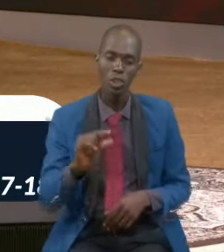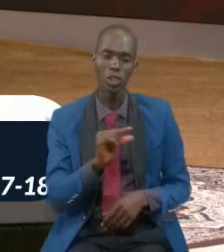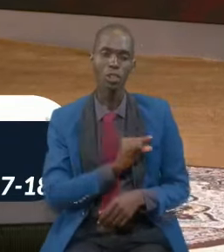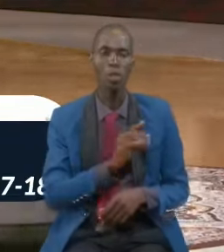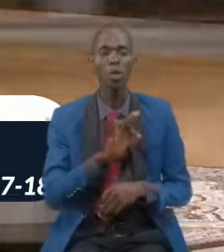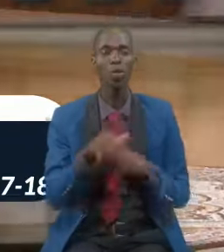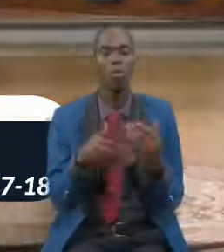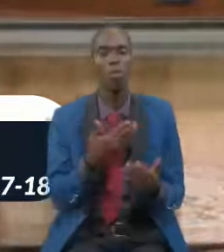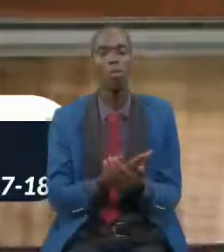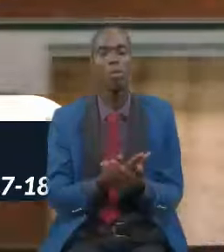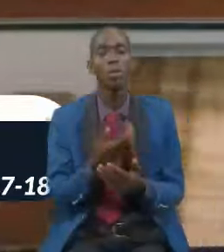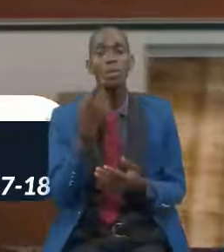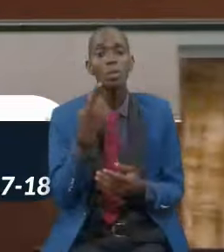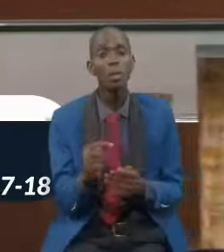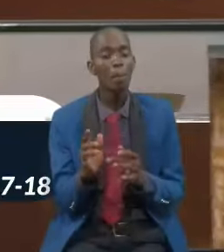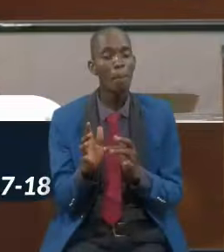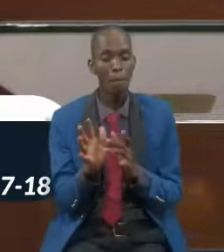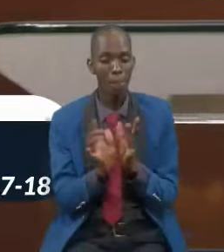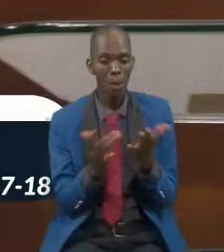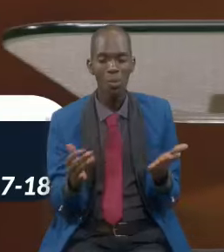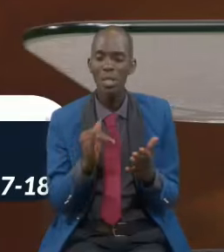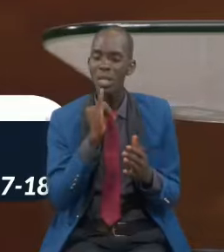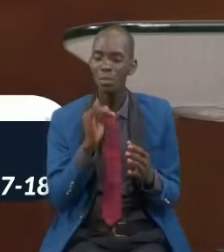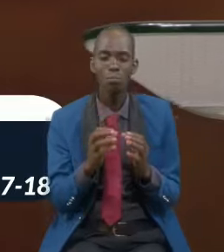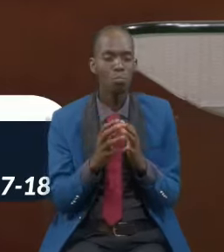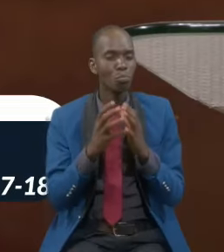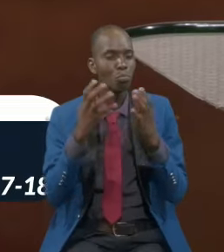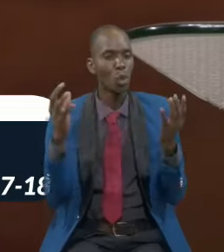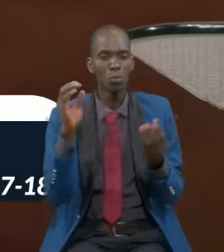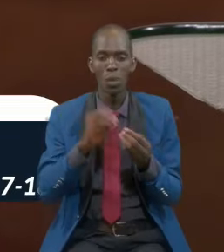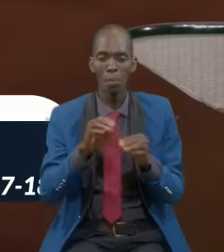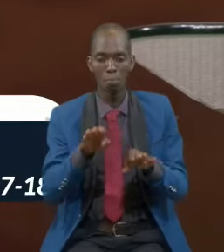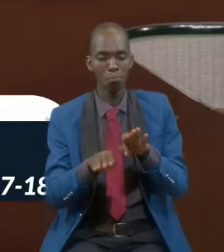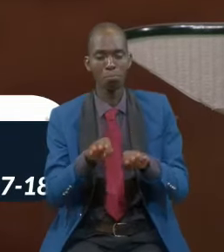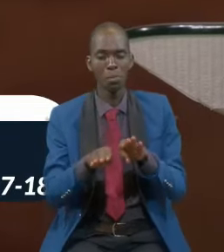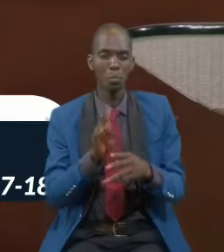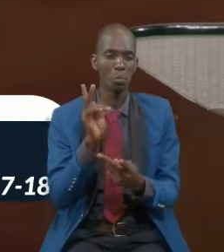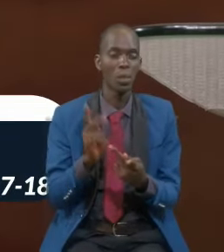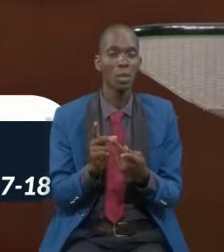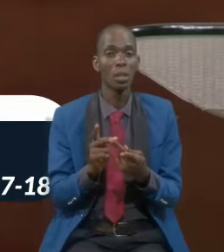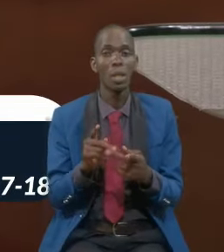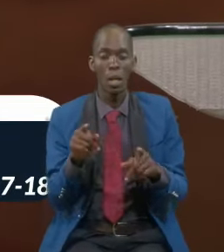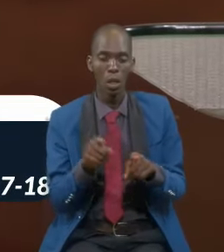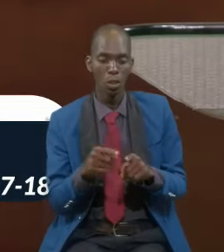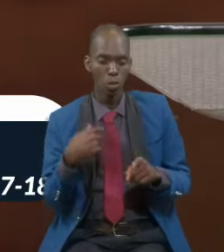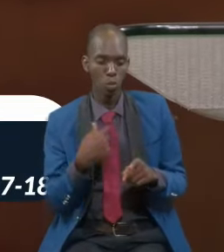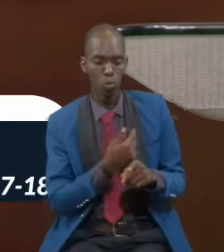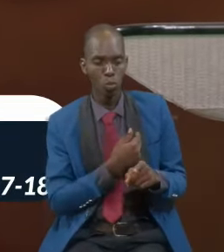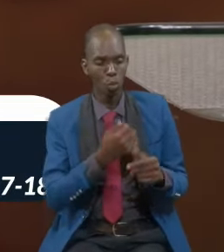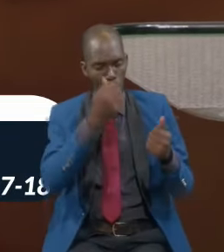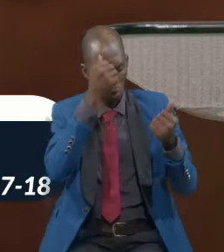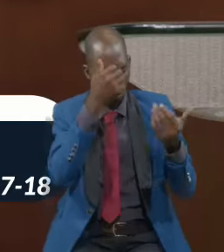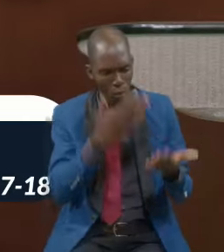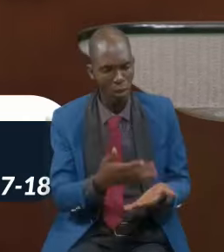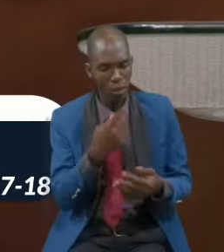all. The scripture is balanced, very much balanced. That we're fulfilling the royal law does